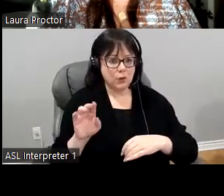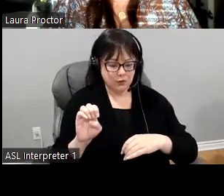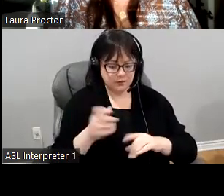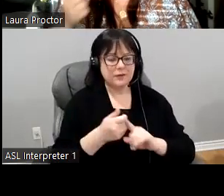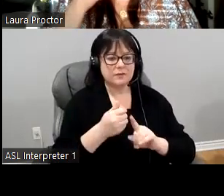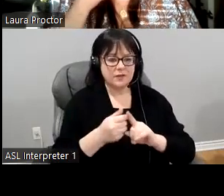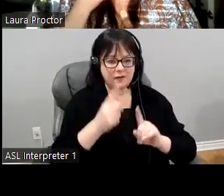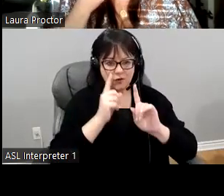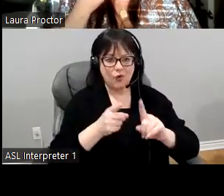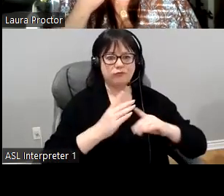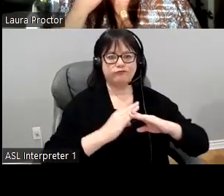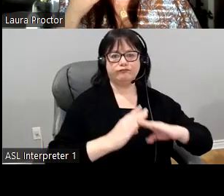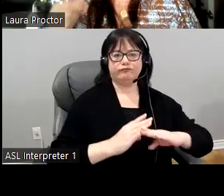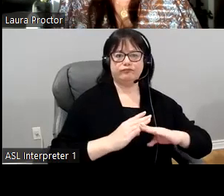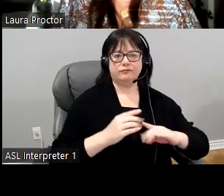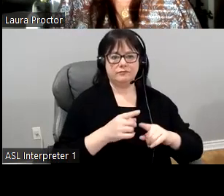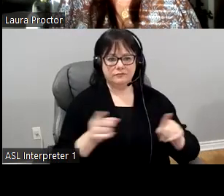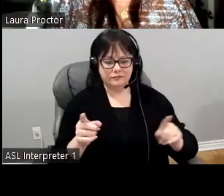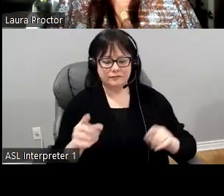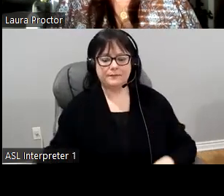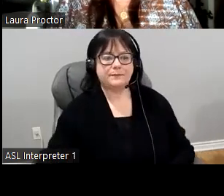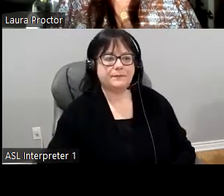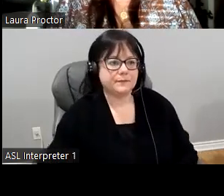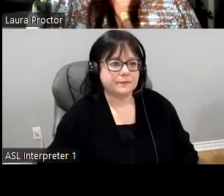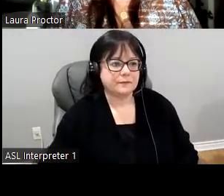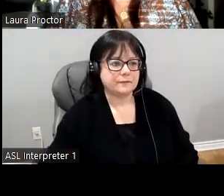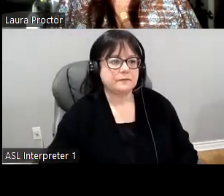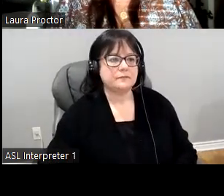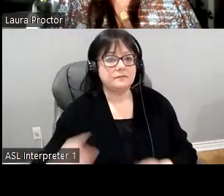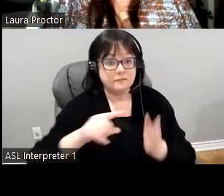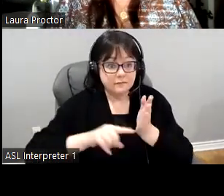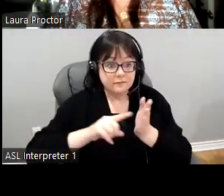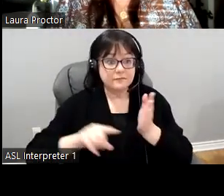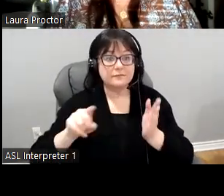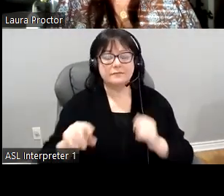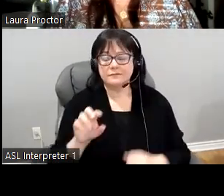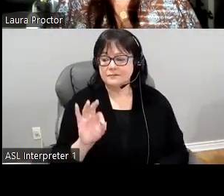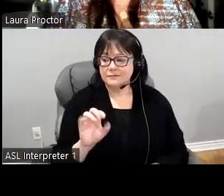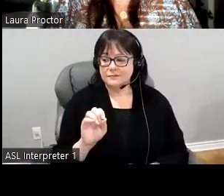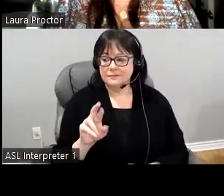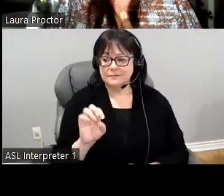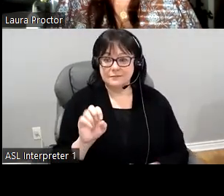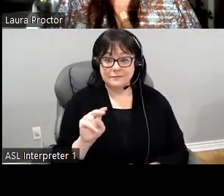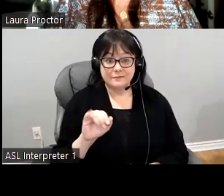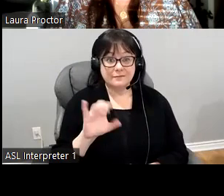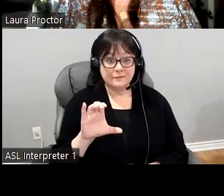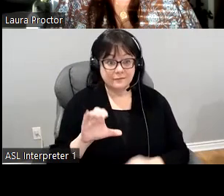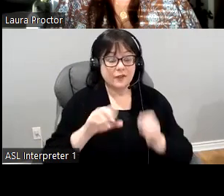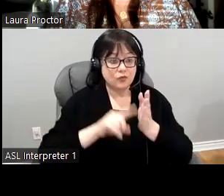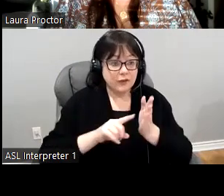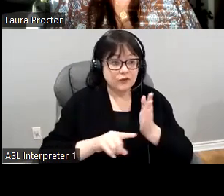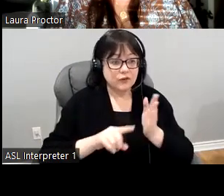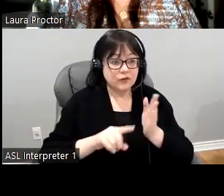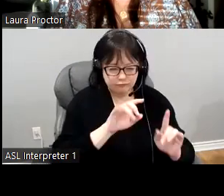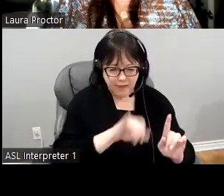settings. His research has explored forensic injury patterns in physical abuse, identifying specific